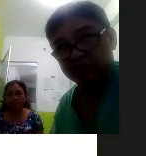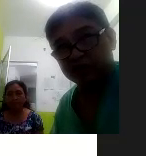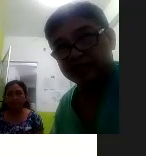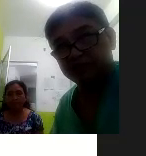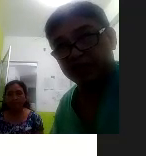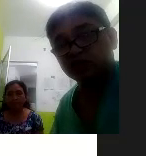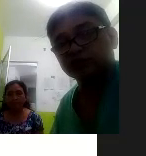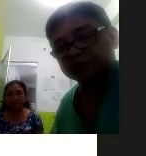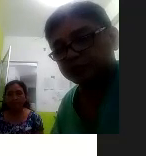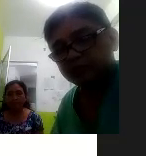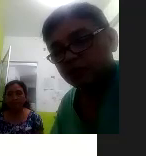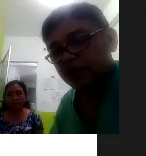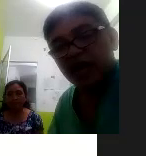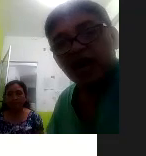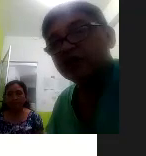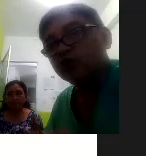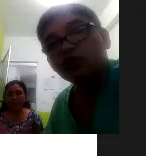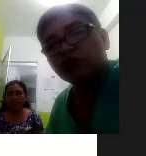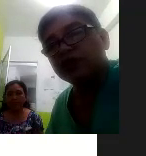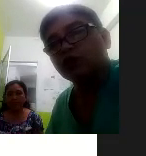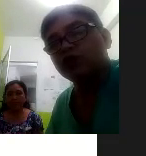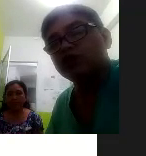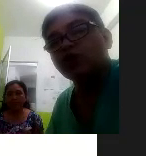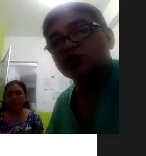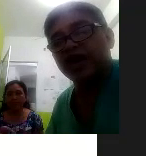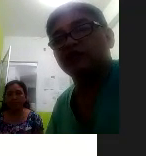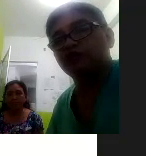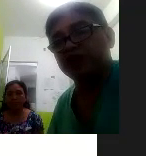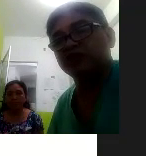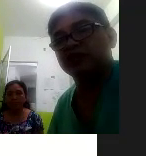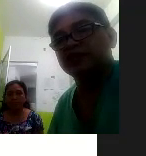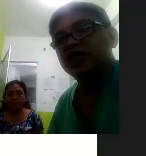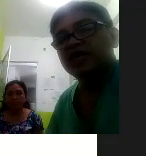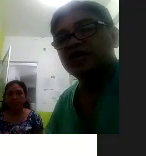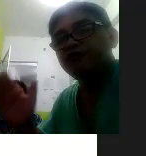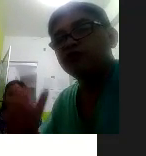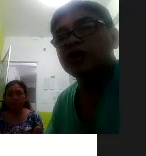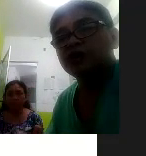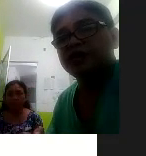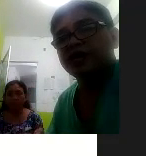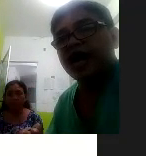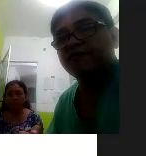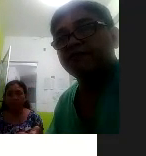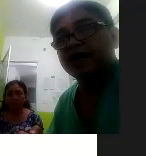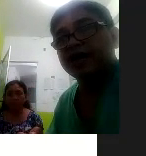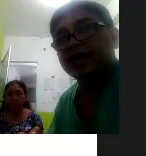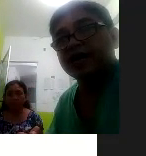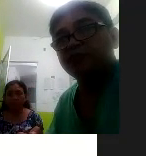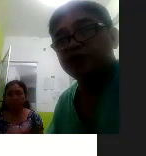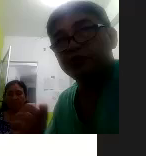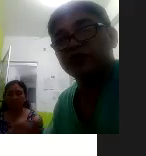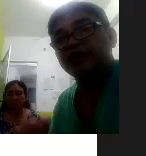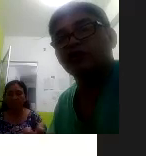vaginal examination. And usually with those kind of patients, if you already have